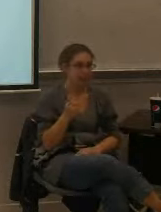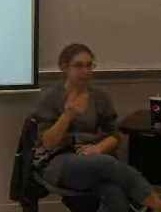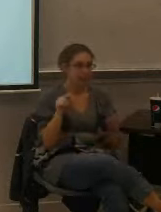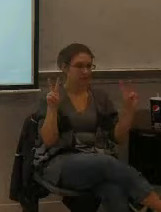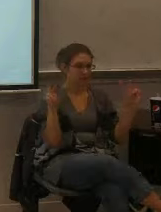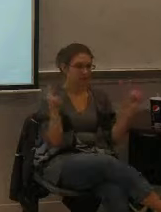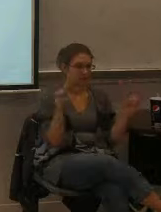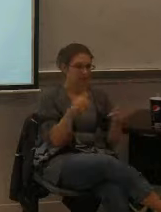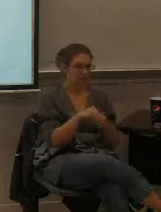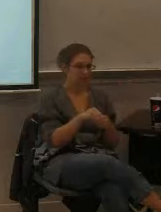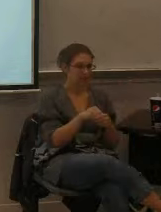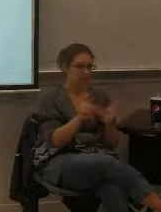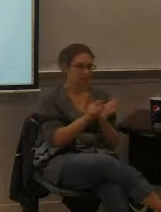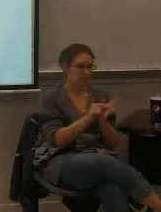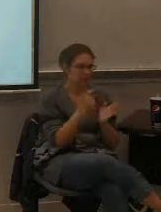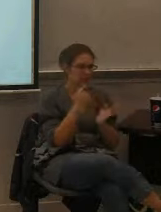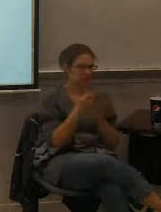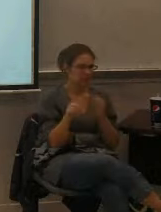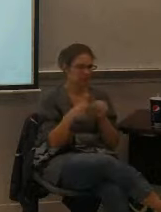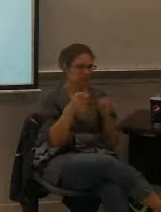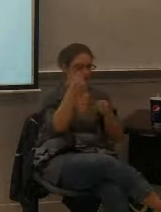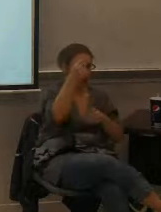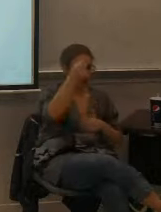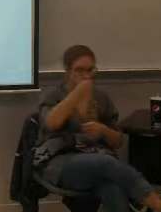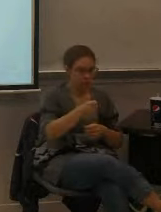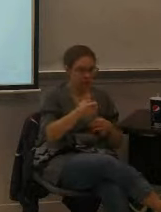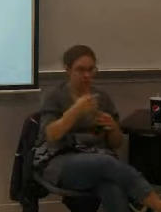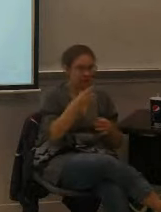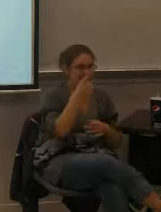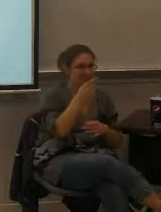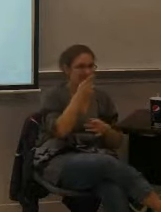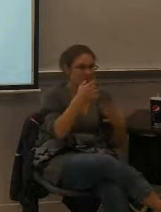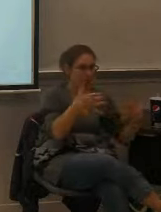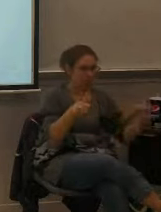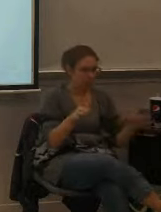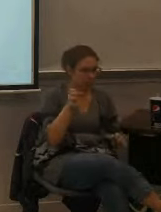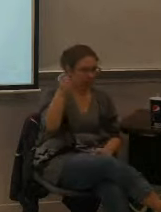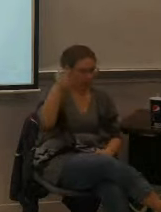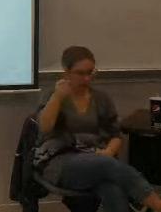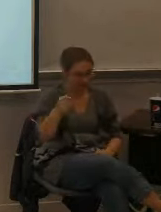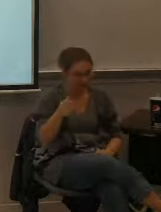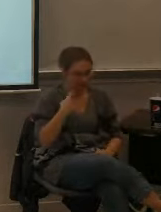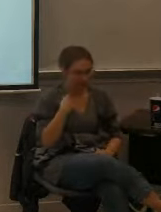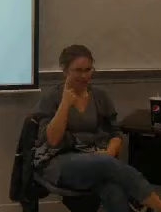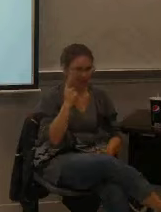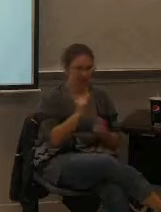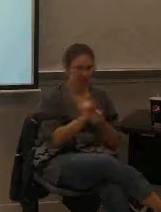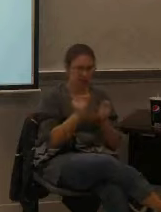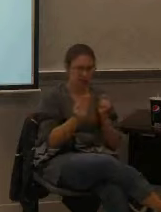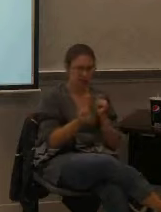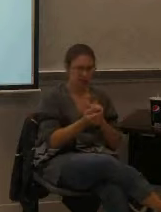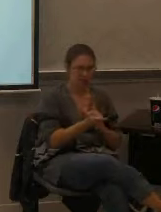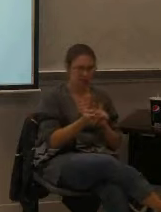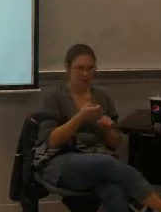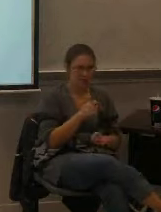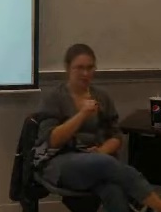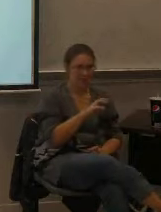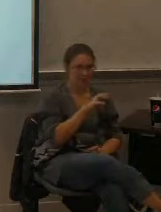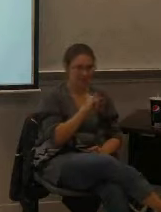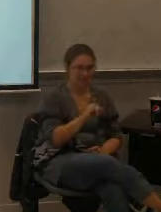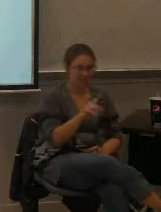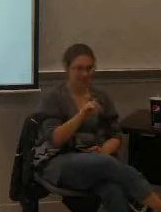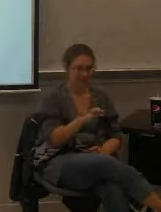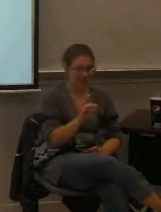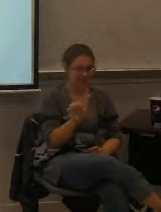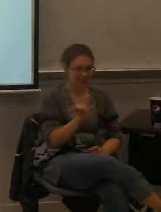the Sacramento Bee said something about them lowering a dinner plate over the side of the boat, which I think got translated from a Secchi disk is kind